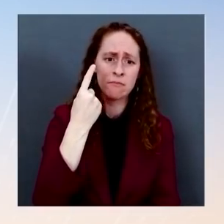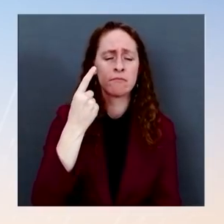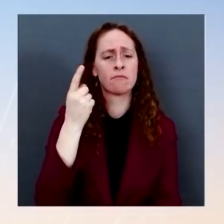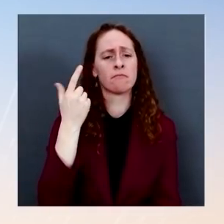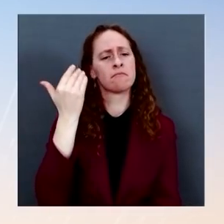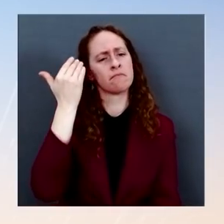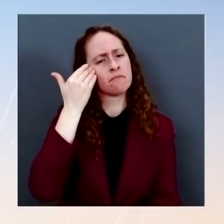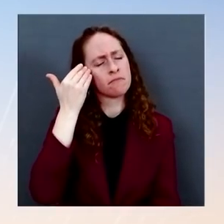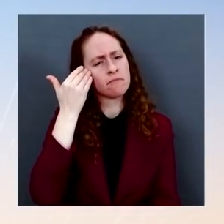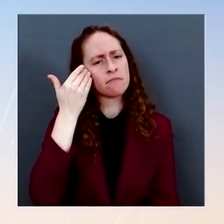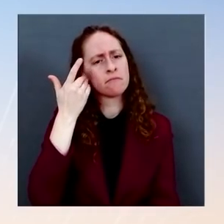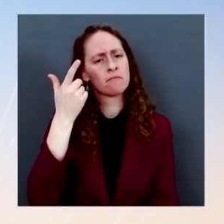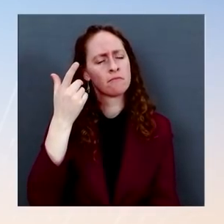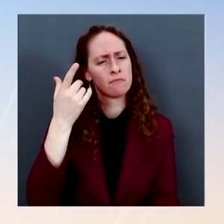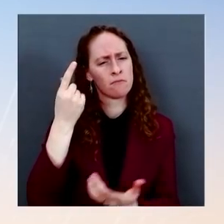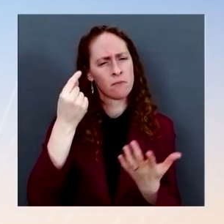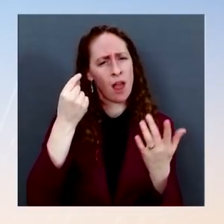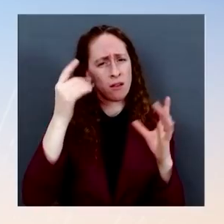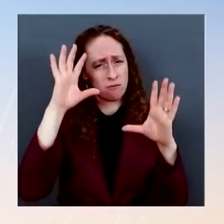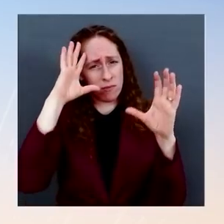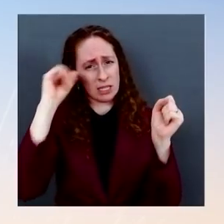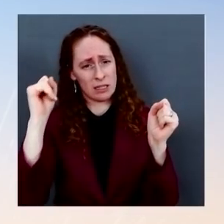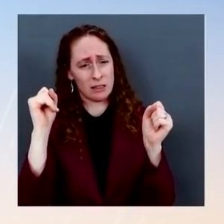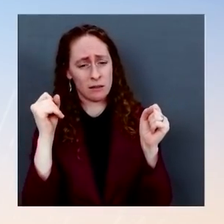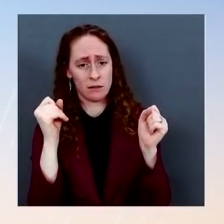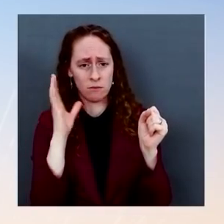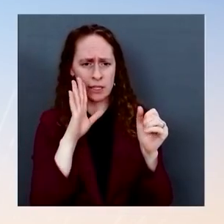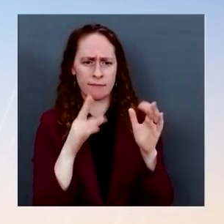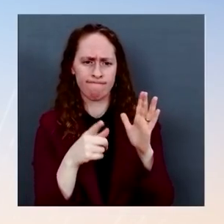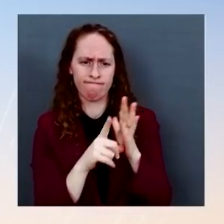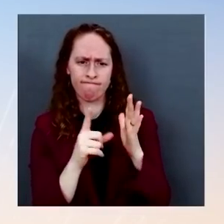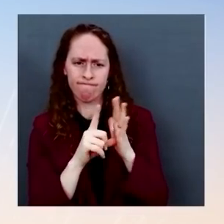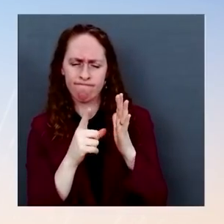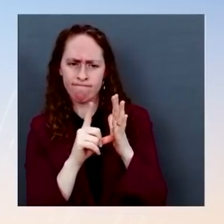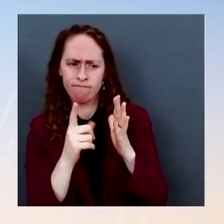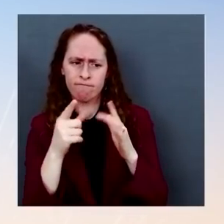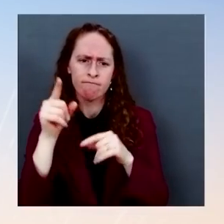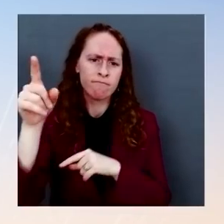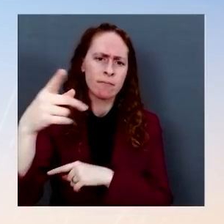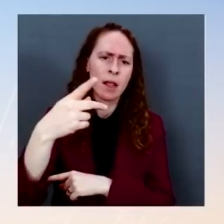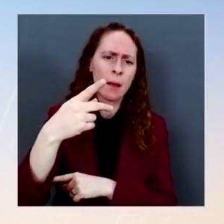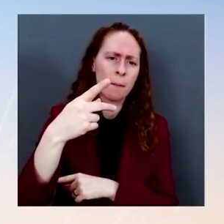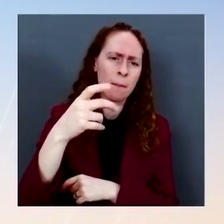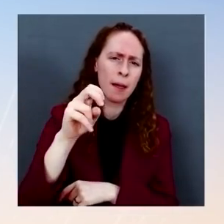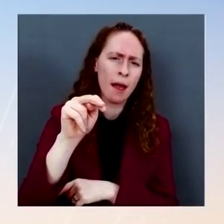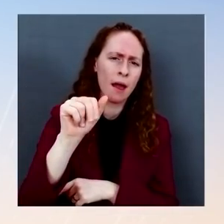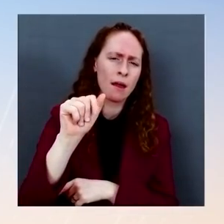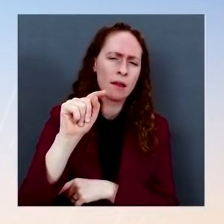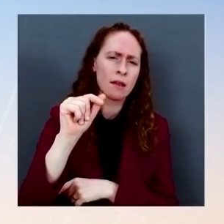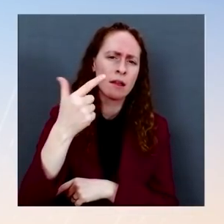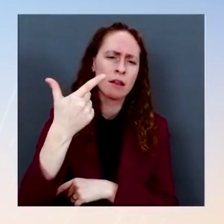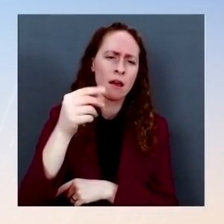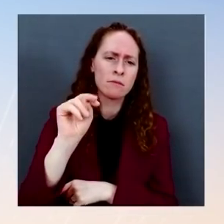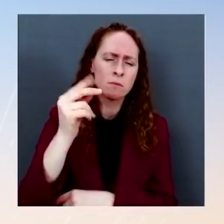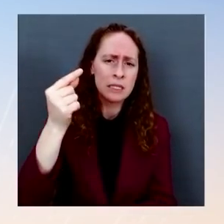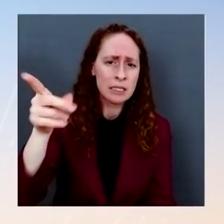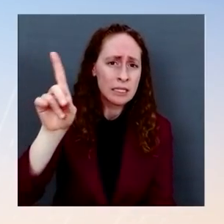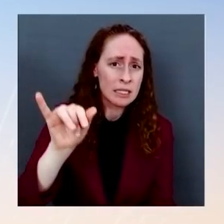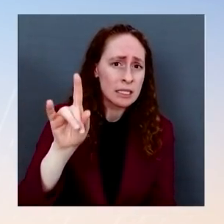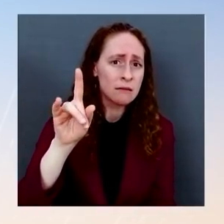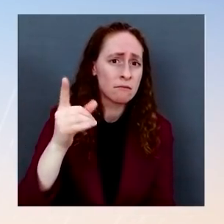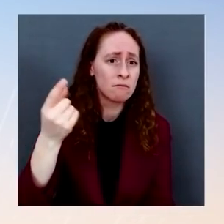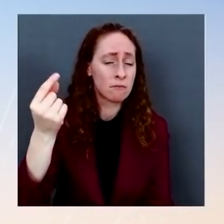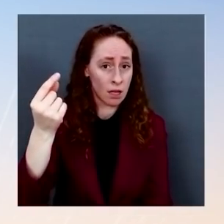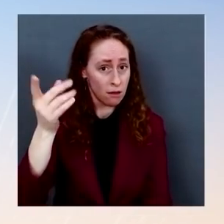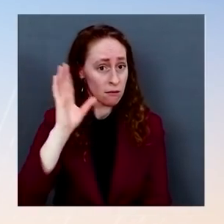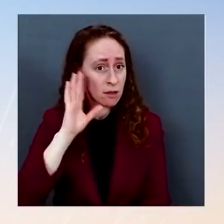Pentagon is doing? And I have another question. Yeah, that's a great question. I know the Pentagon is doing a review, as you noted, and I would certainly point you to them. I can certainly talk